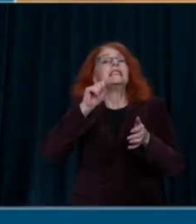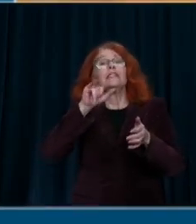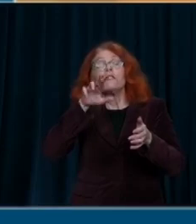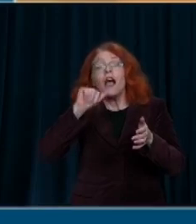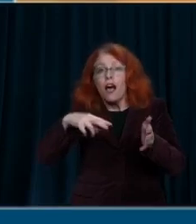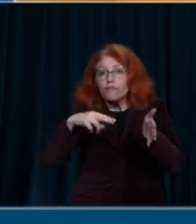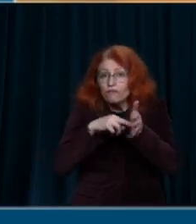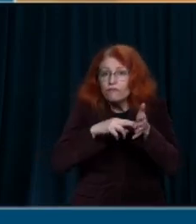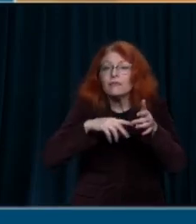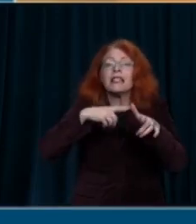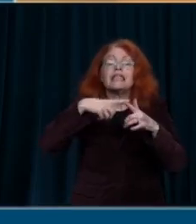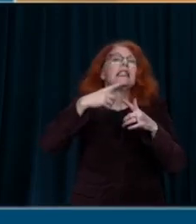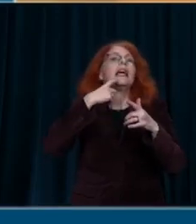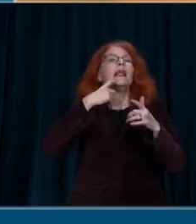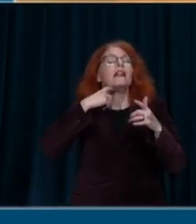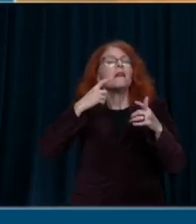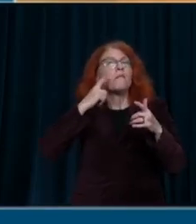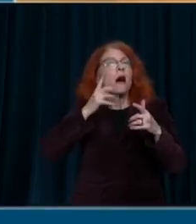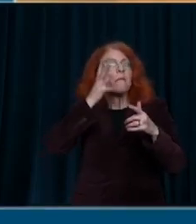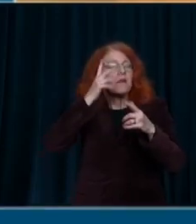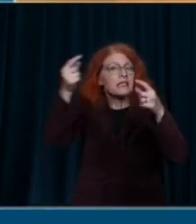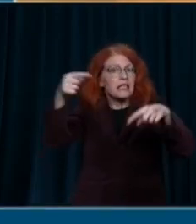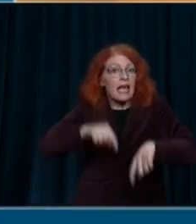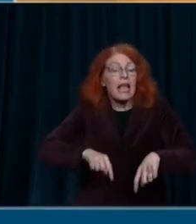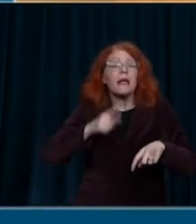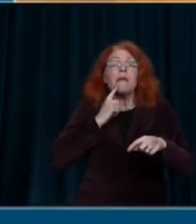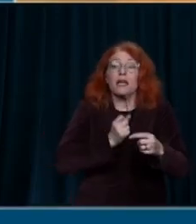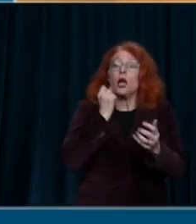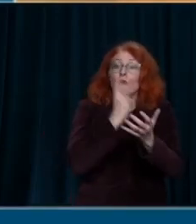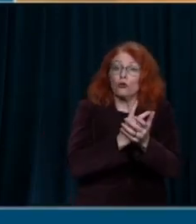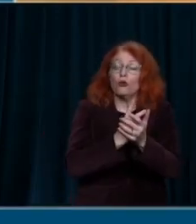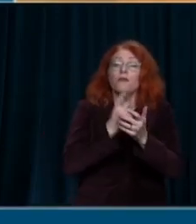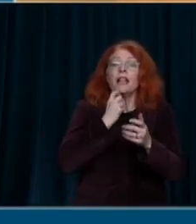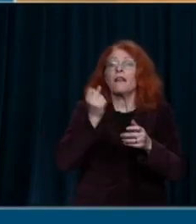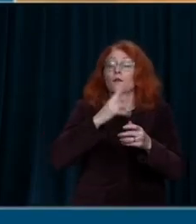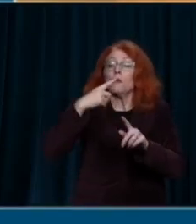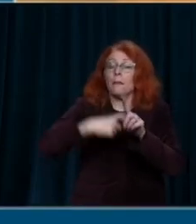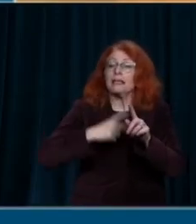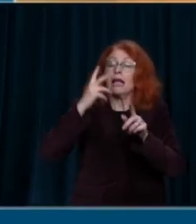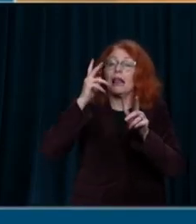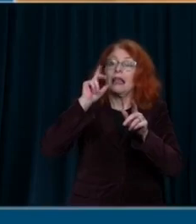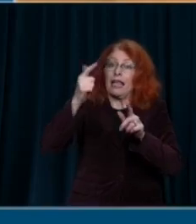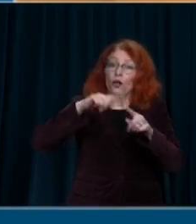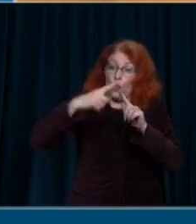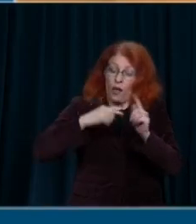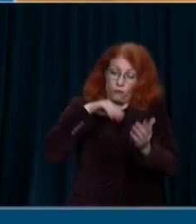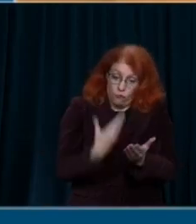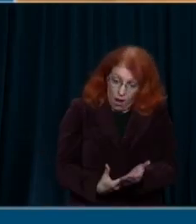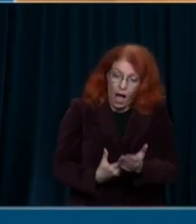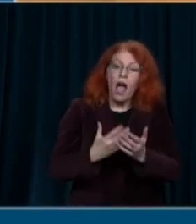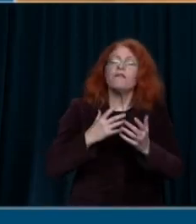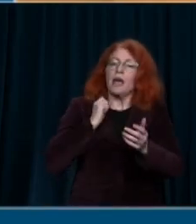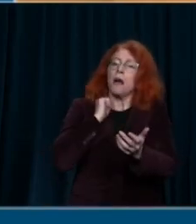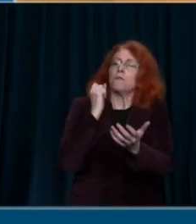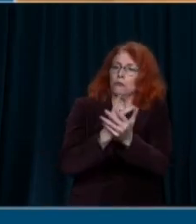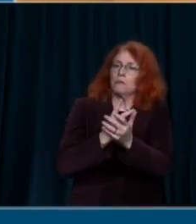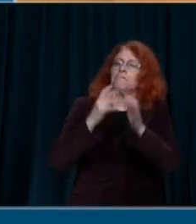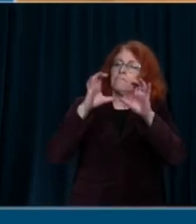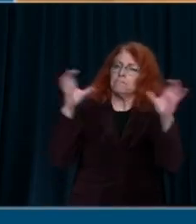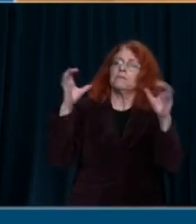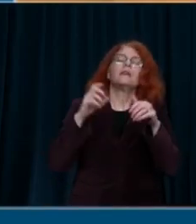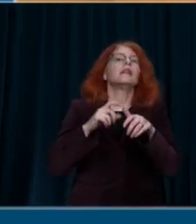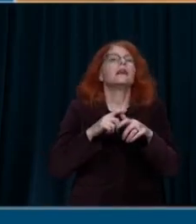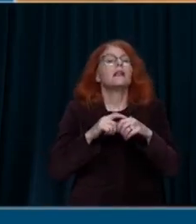they came and getting it a few months later from their member of Congress. I grew up in Wisconsin. I can tell you ultimately